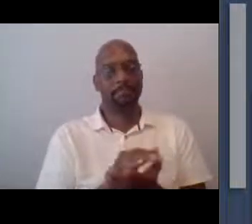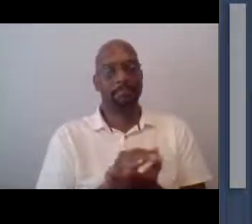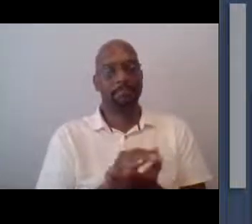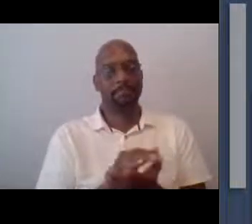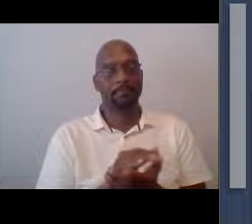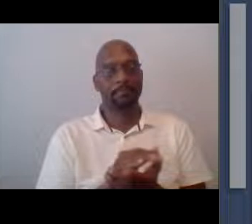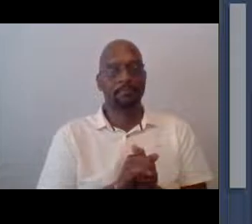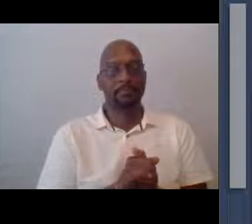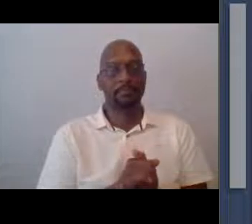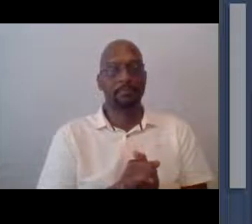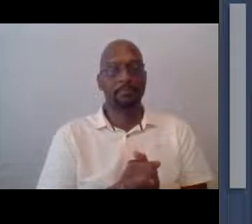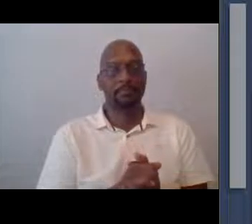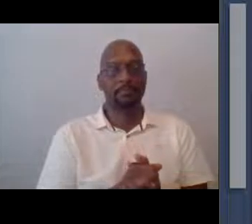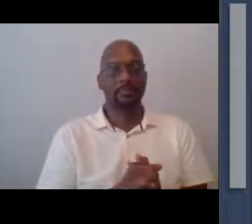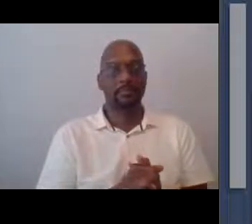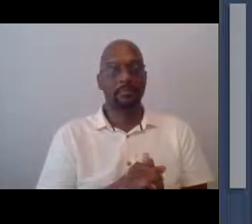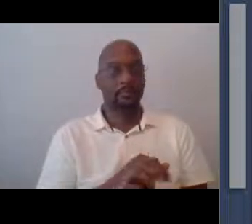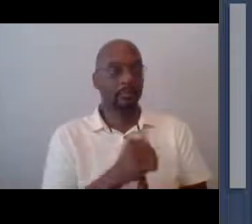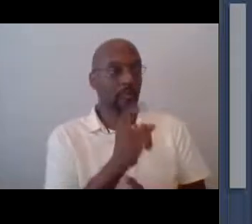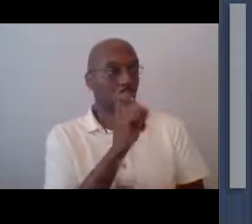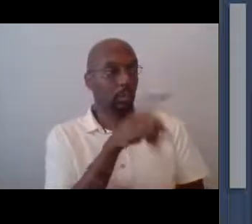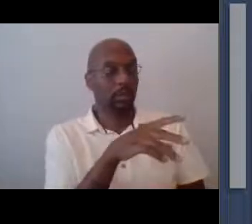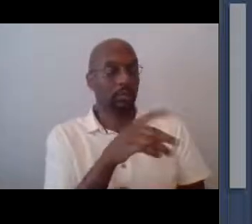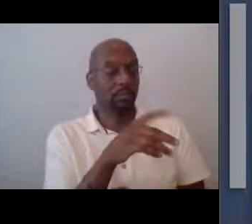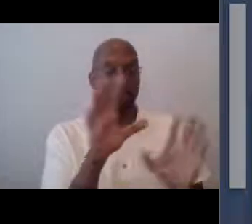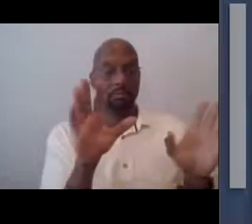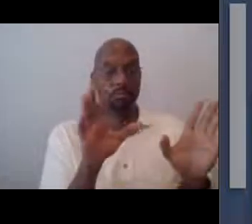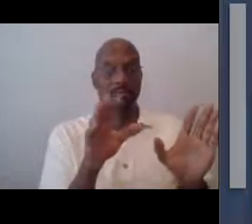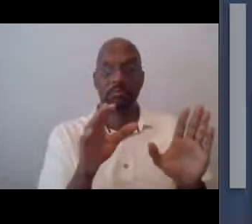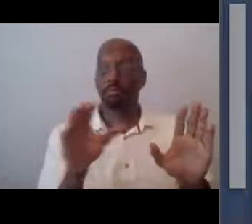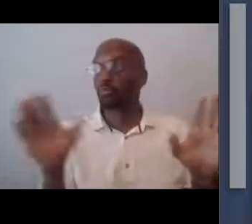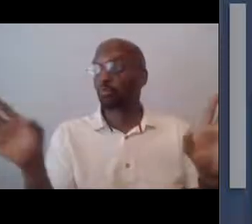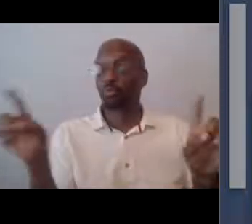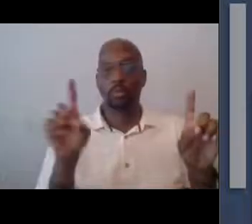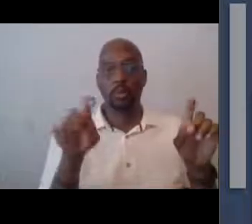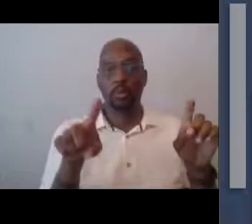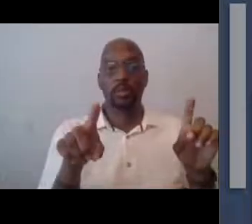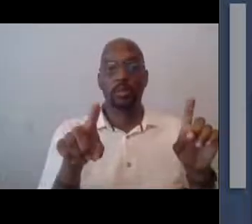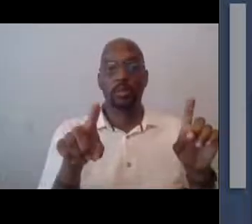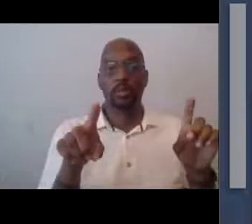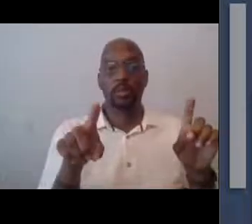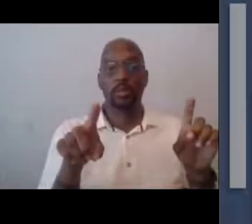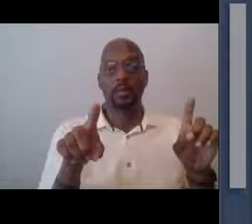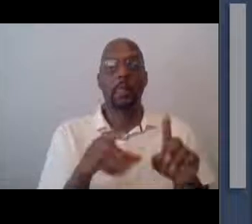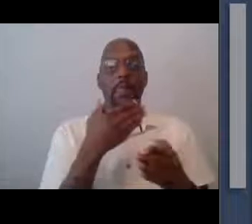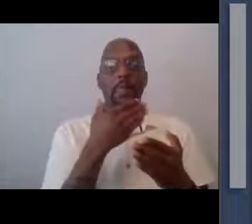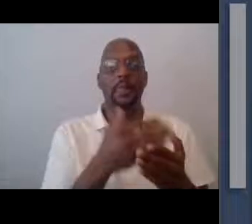Anybody out here have any questions? You guys good? We're good? All right, good. Thanks. Thank you.